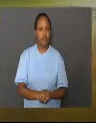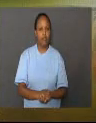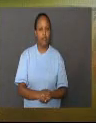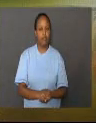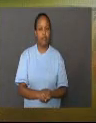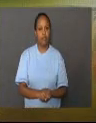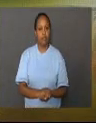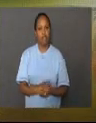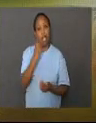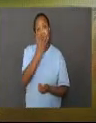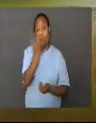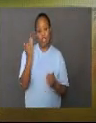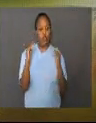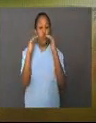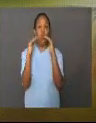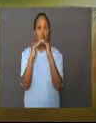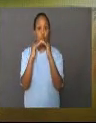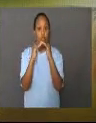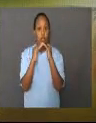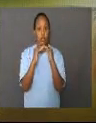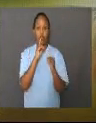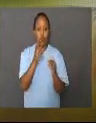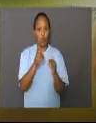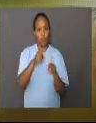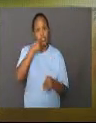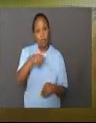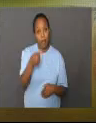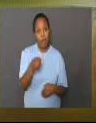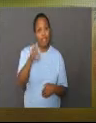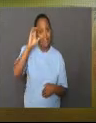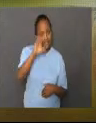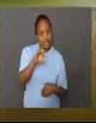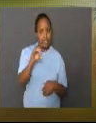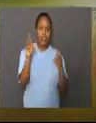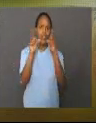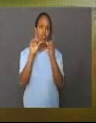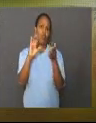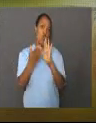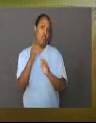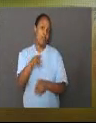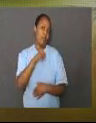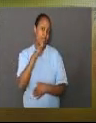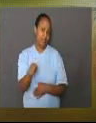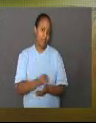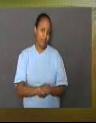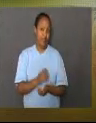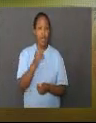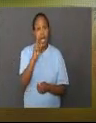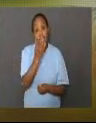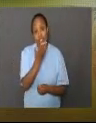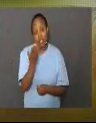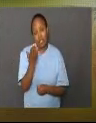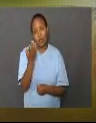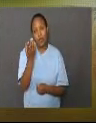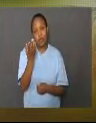Something that is equal may not necessarily be fair, and something that